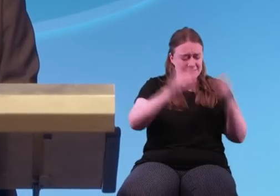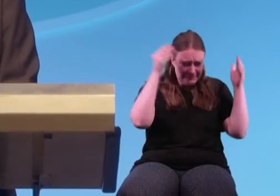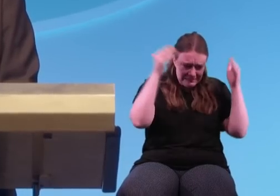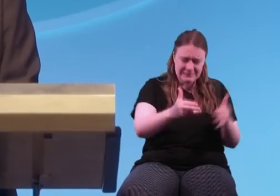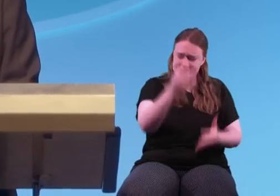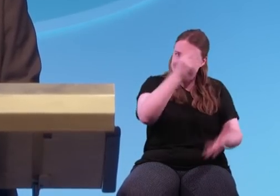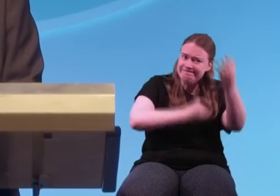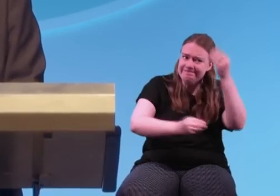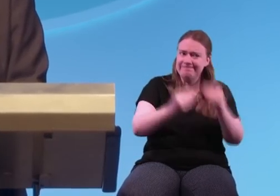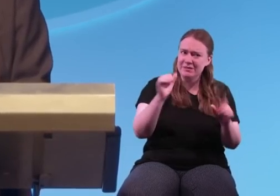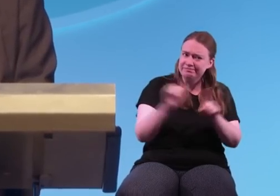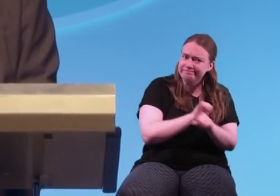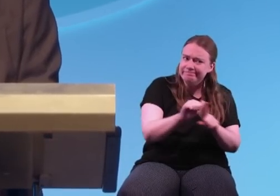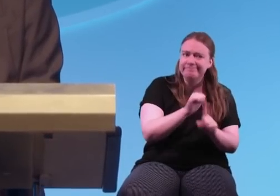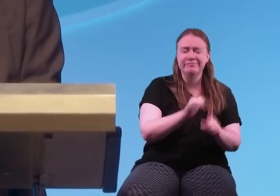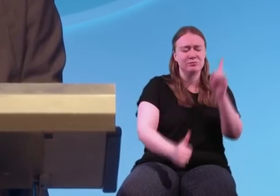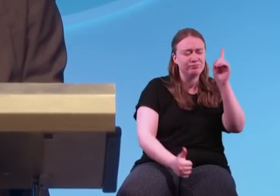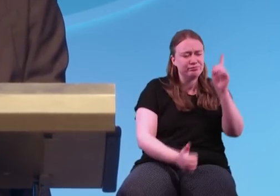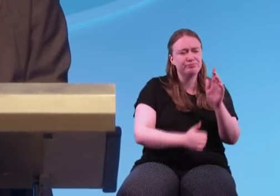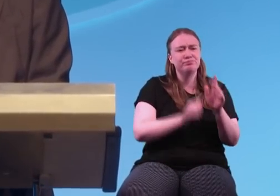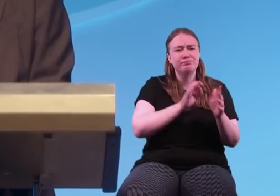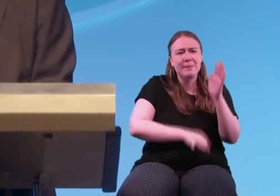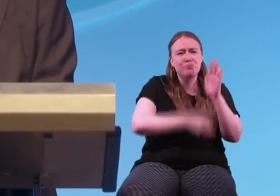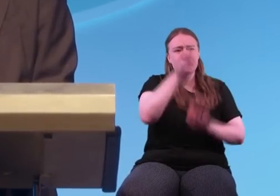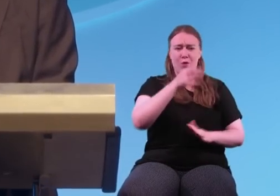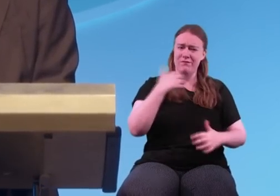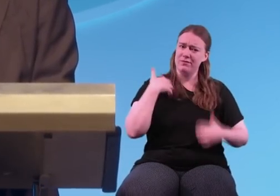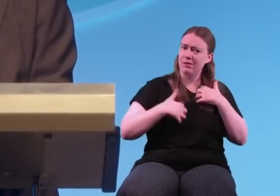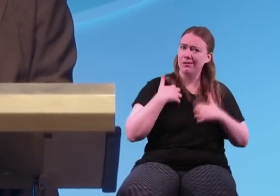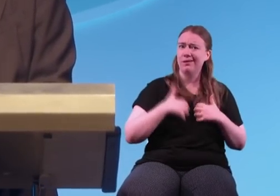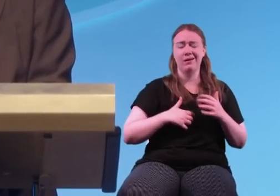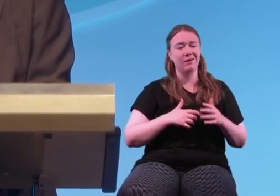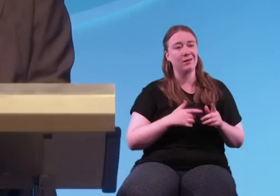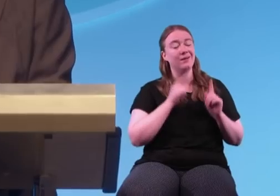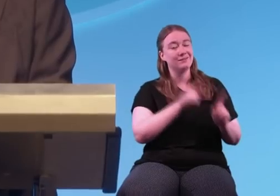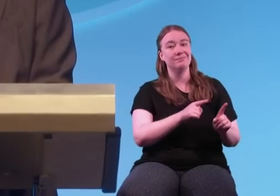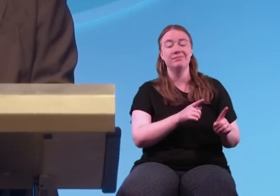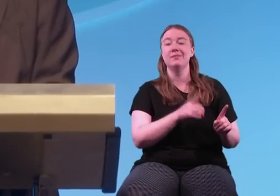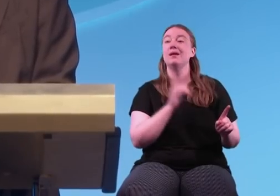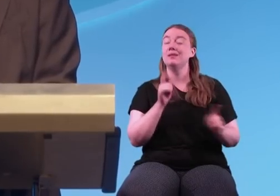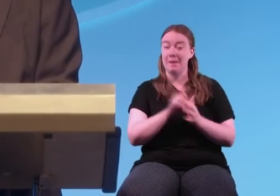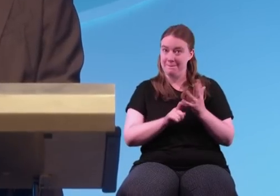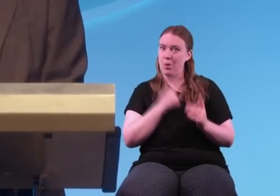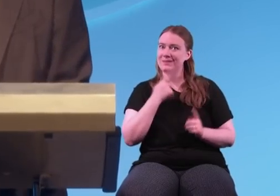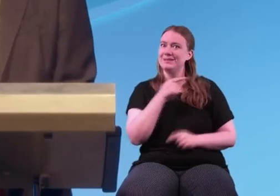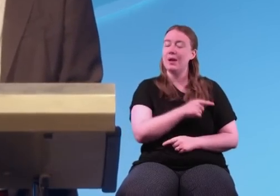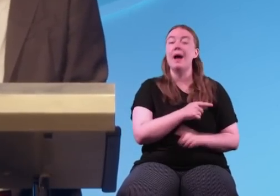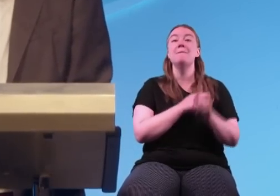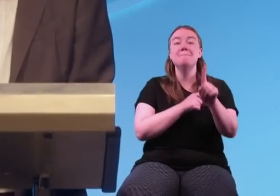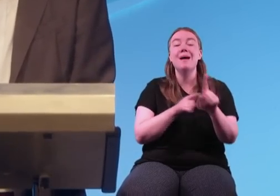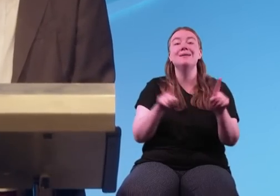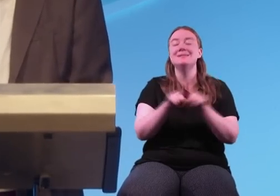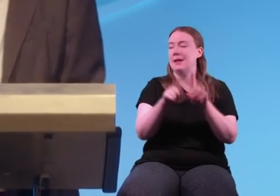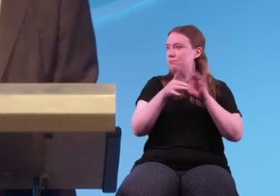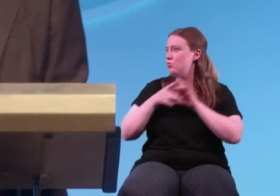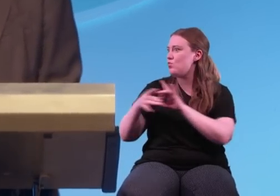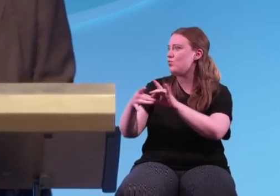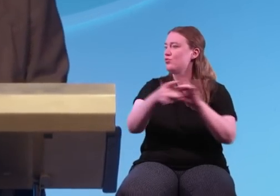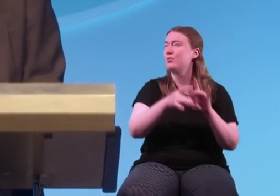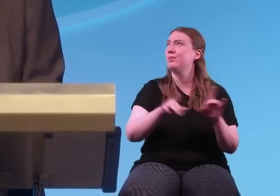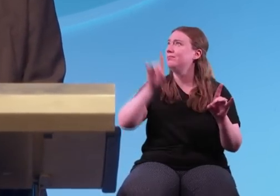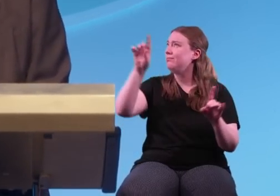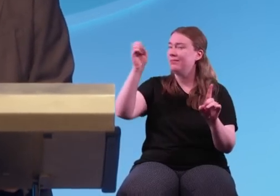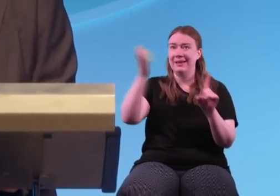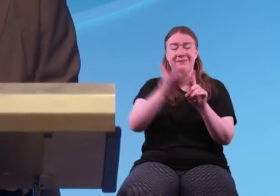out that given to all of us corporately is a spirit. And you will notice that he defines